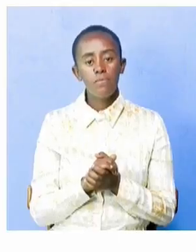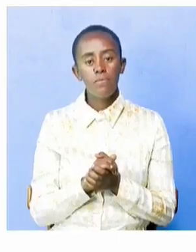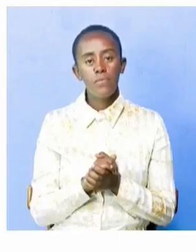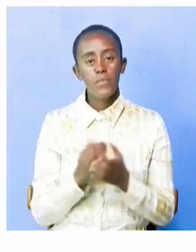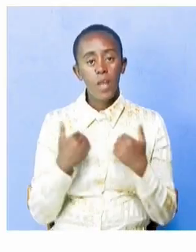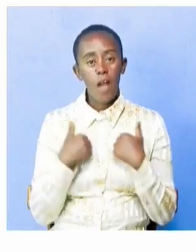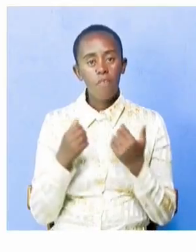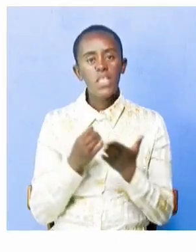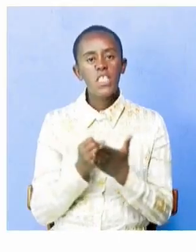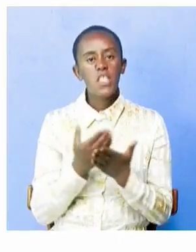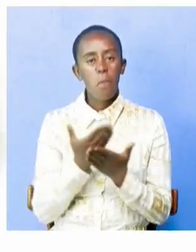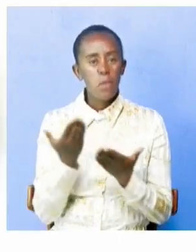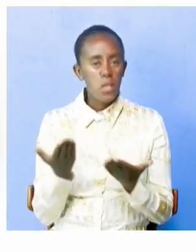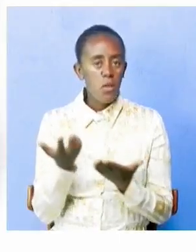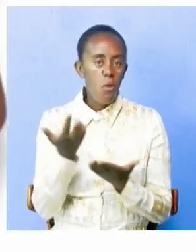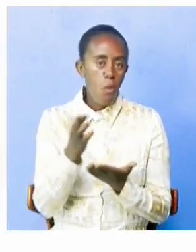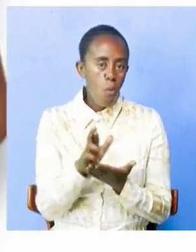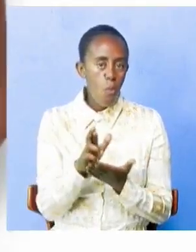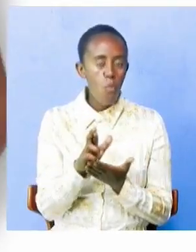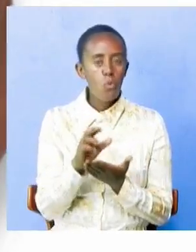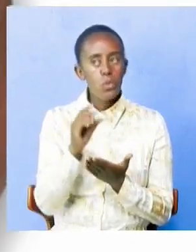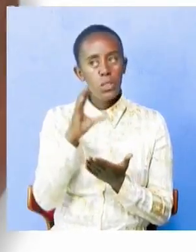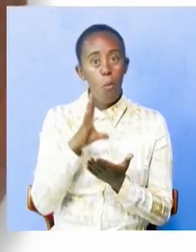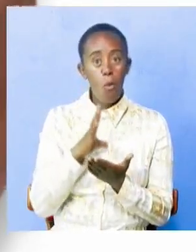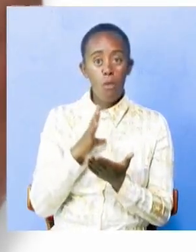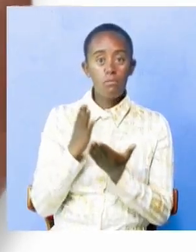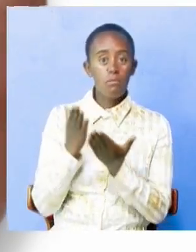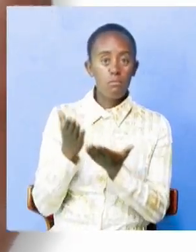something or someone